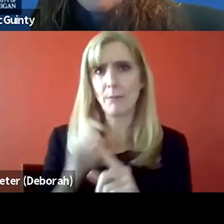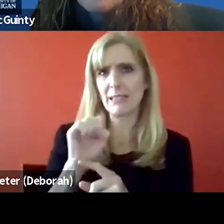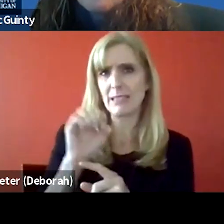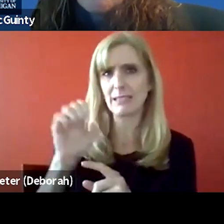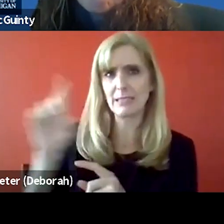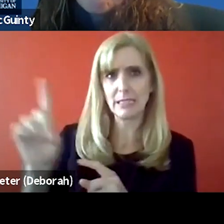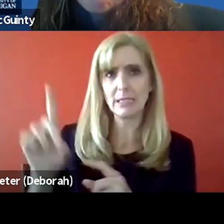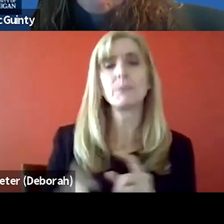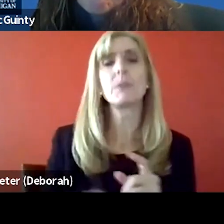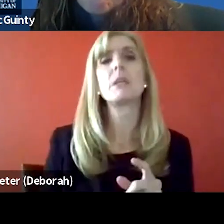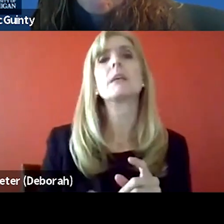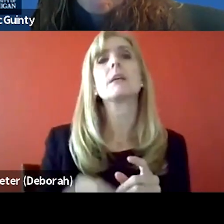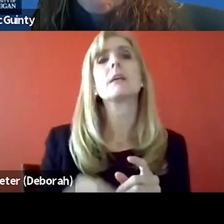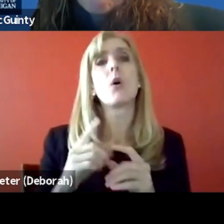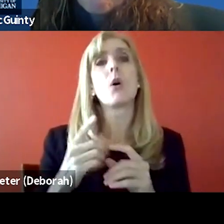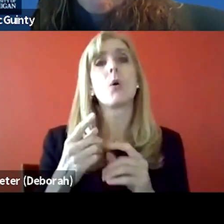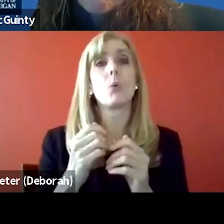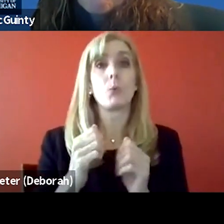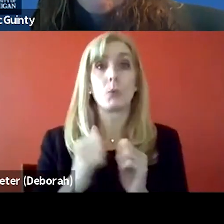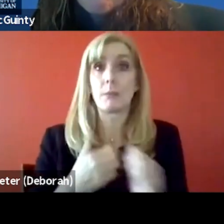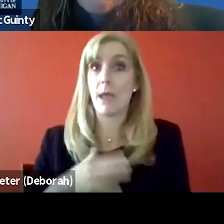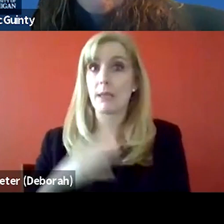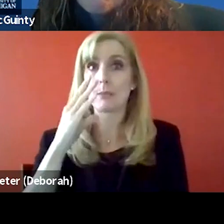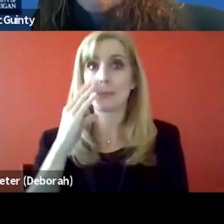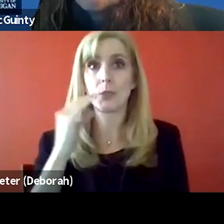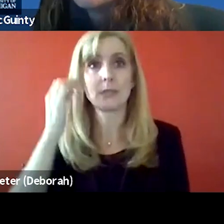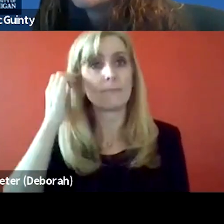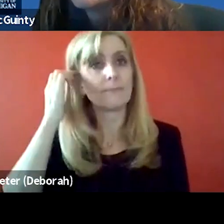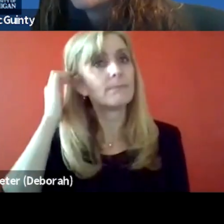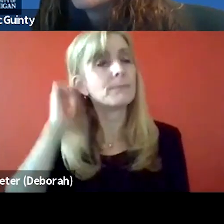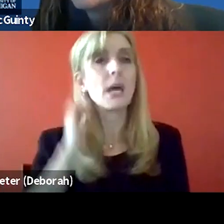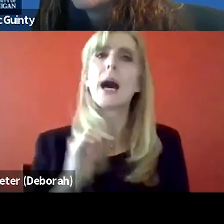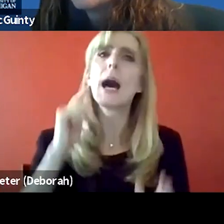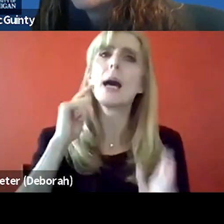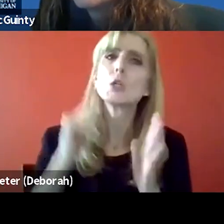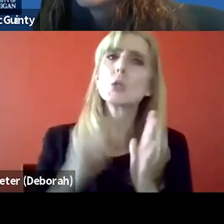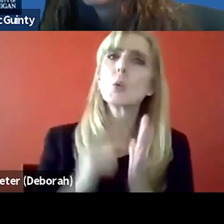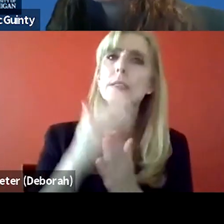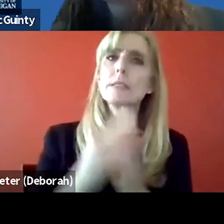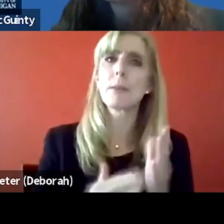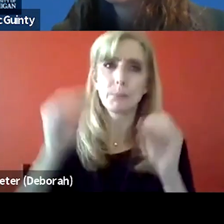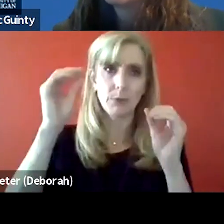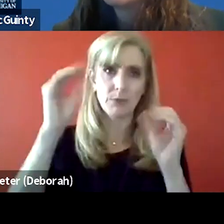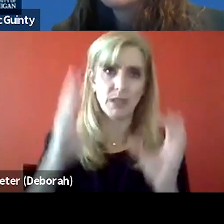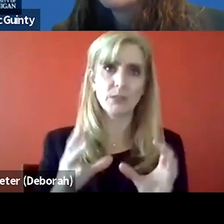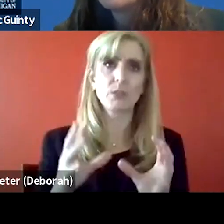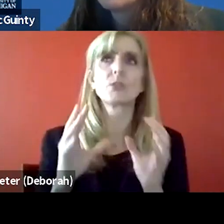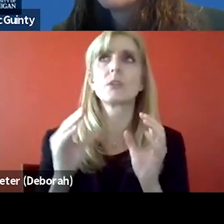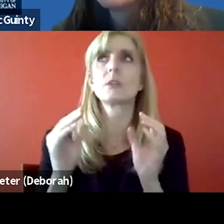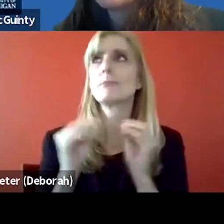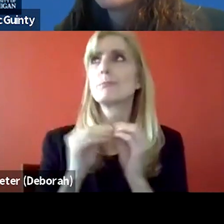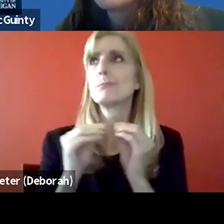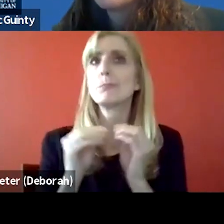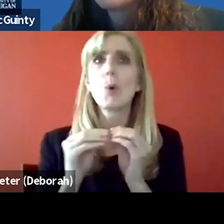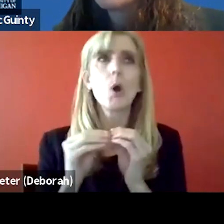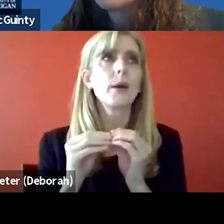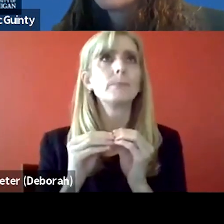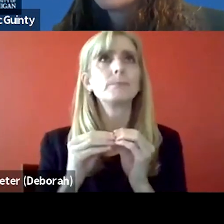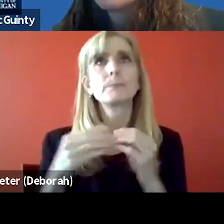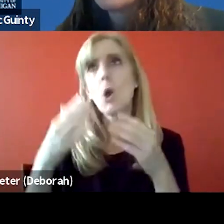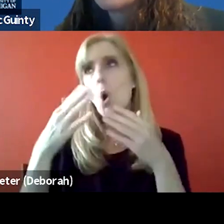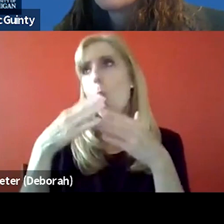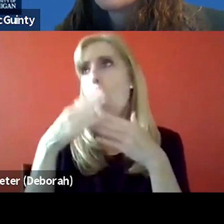of accommodations. And with my experience, I've noticed that some professors are more open